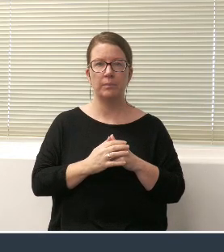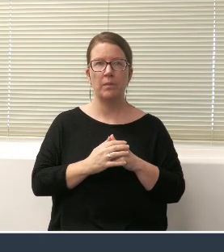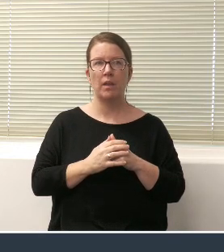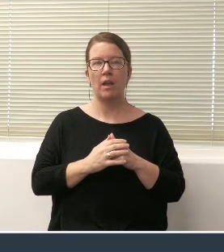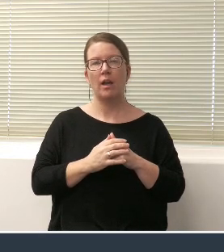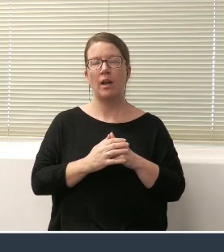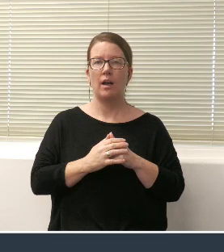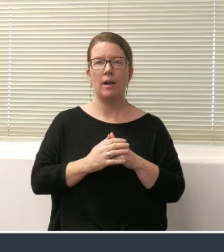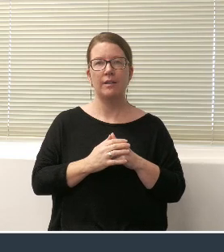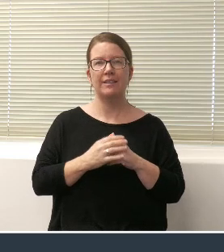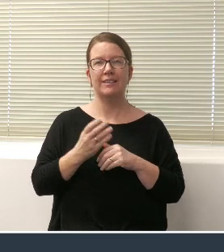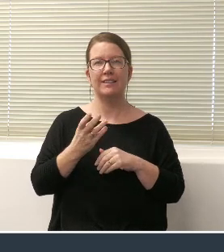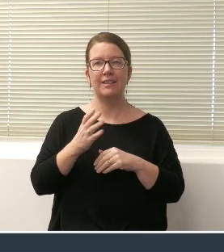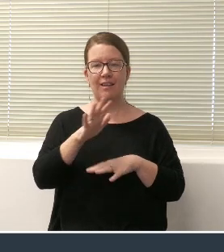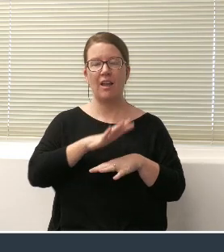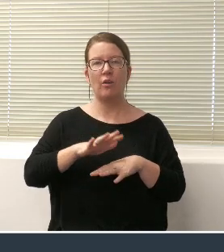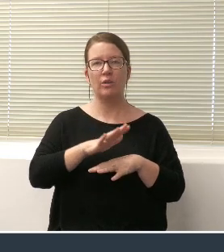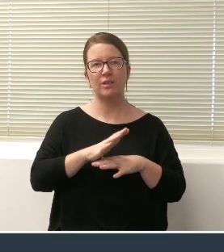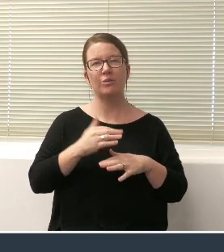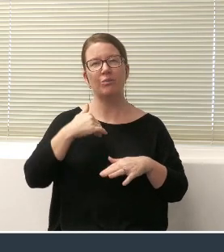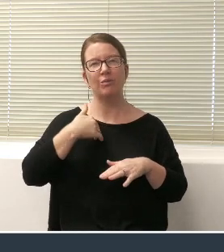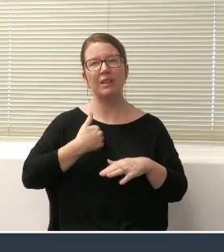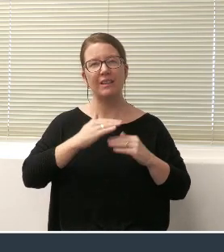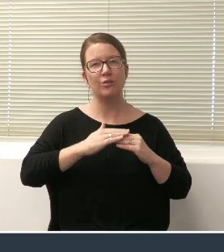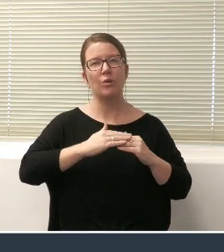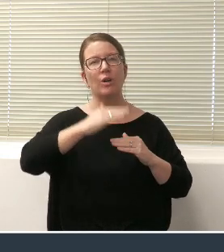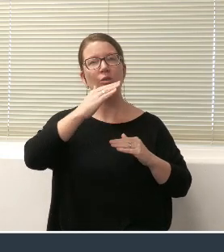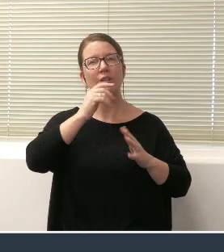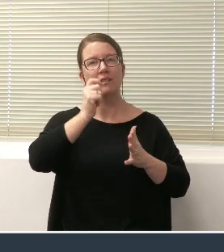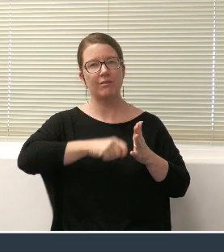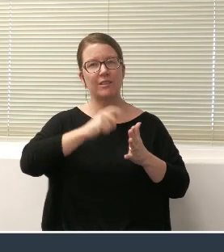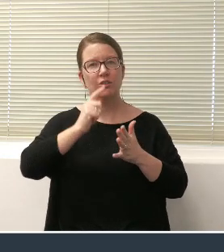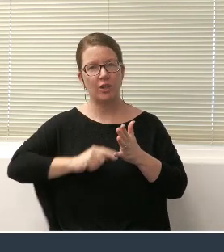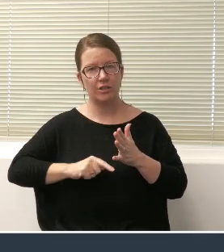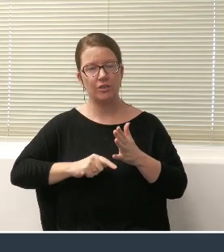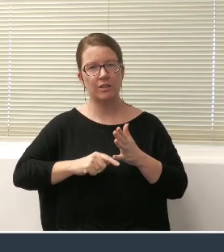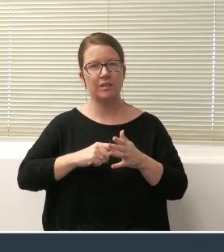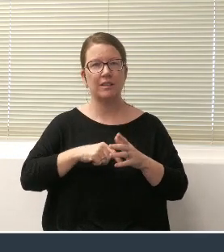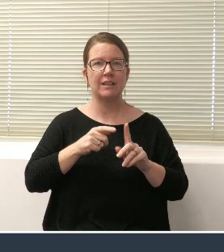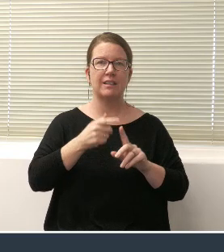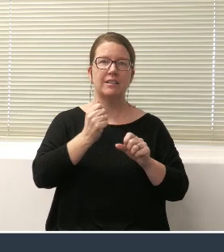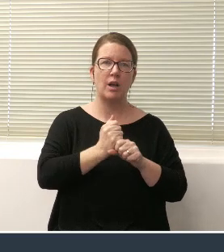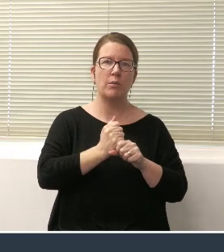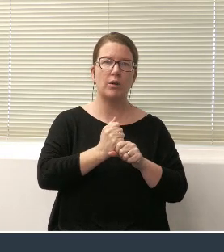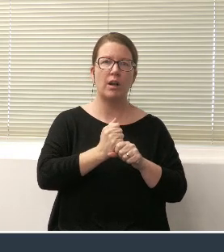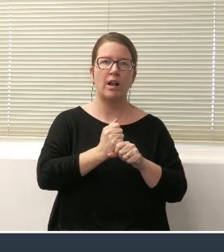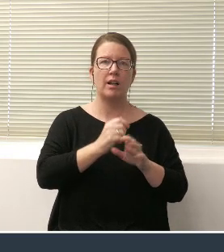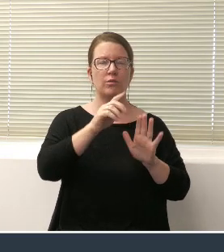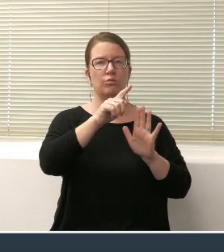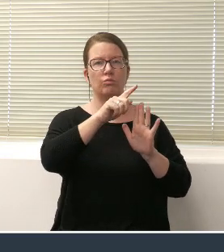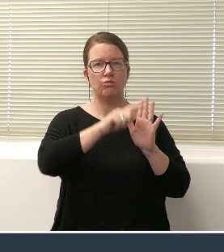I mean, there's areas where we needed to increase our fees and charges cost recovery, such as some of the